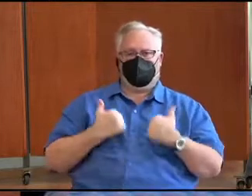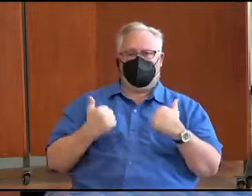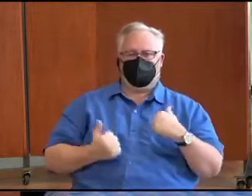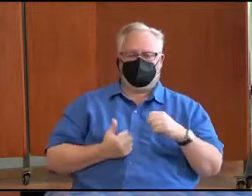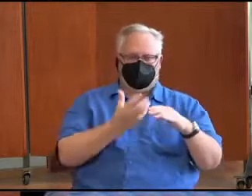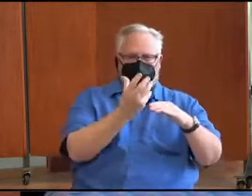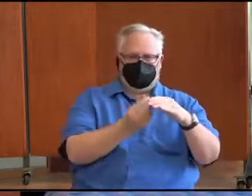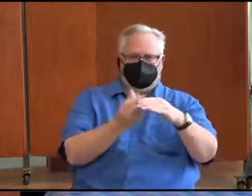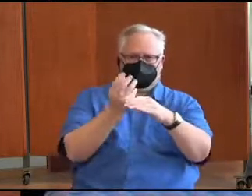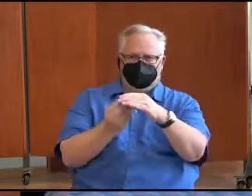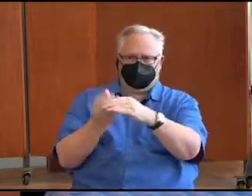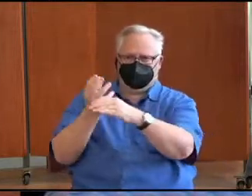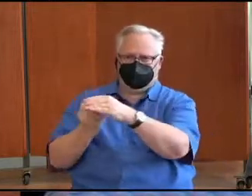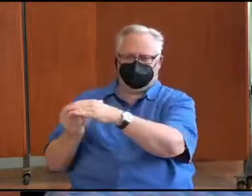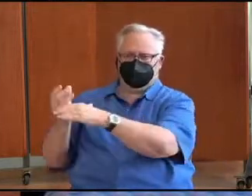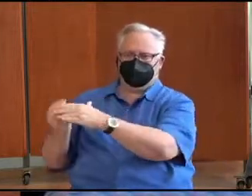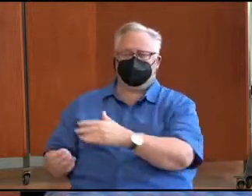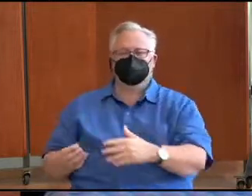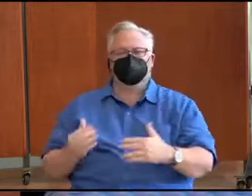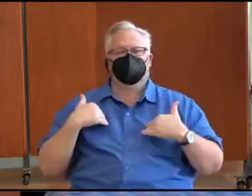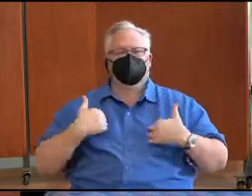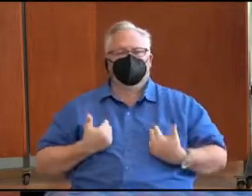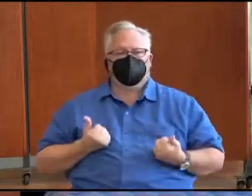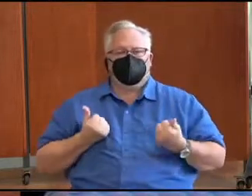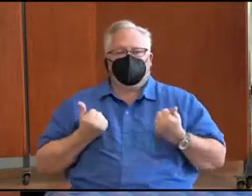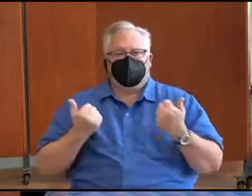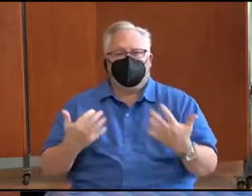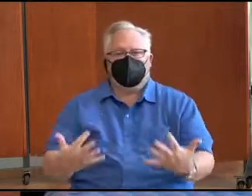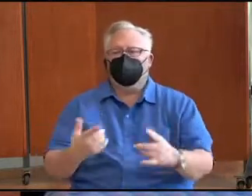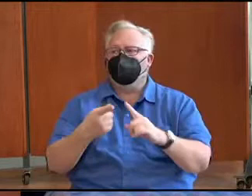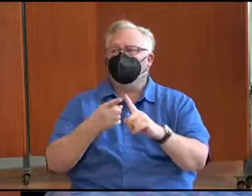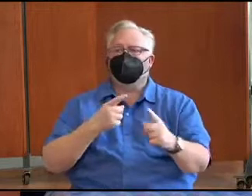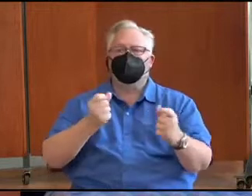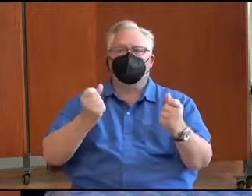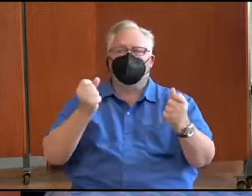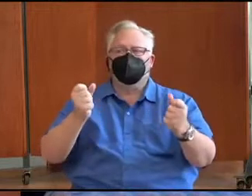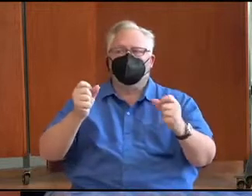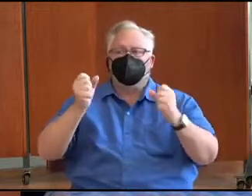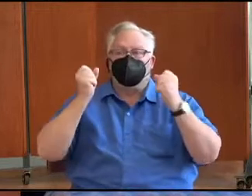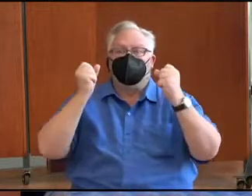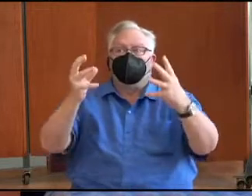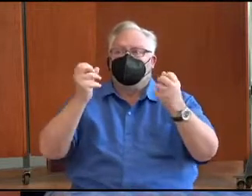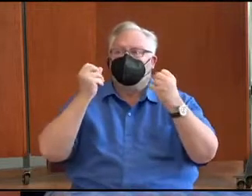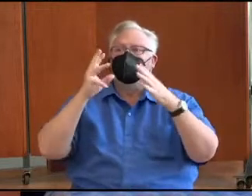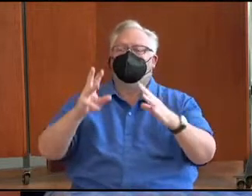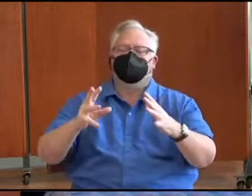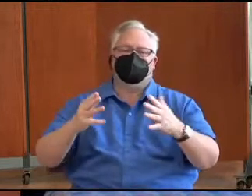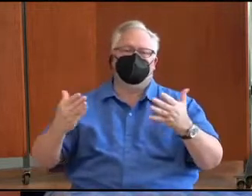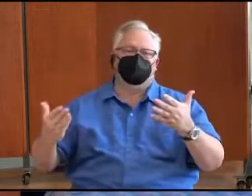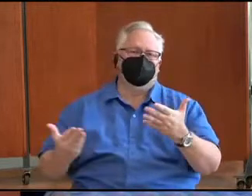Weary from the multiple crises in our world.